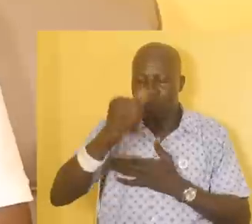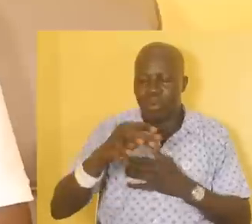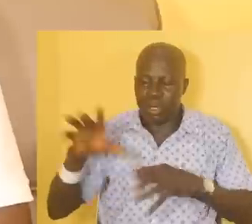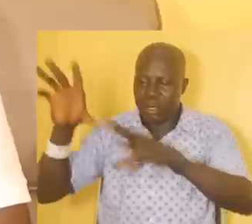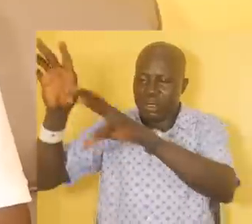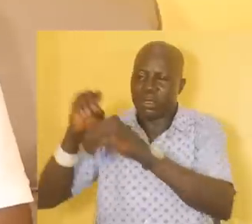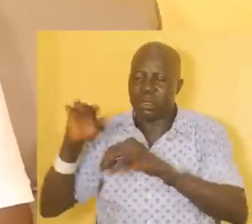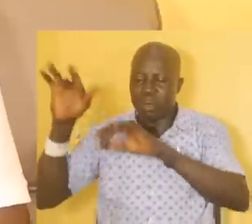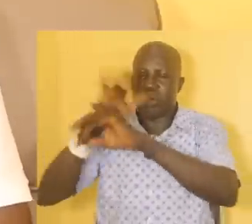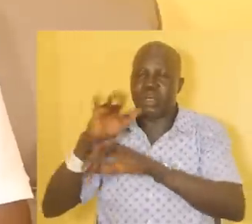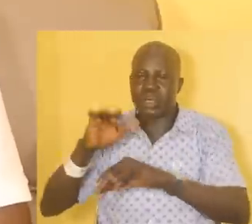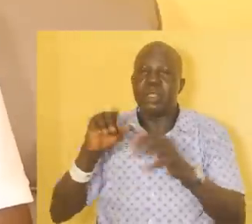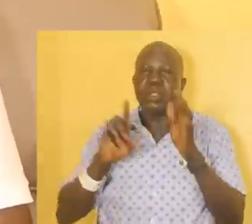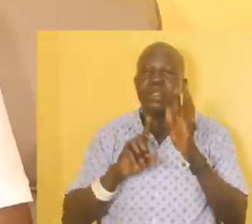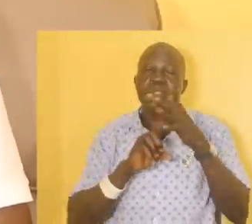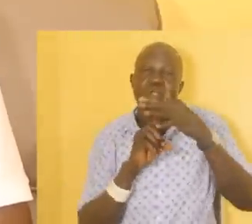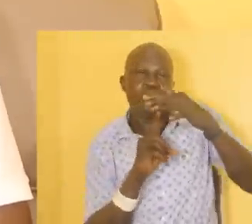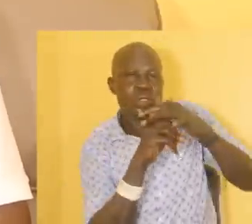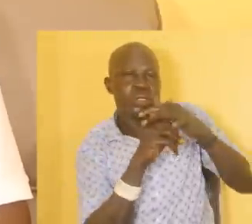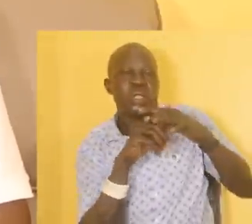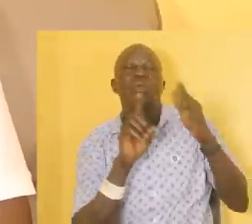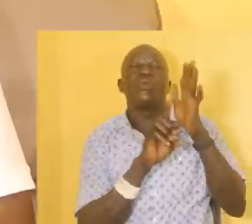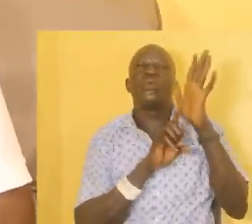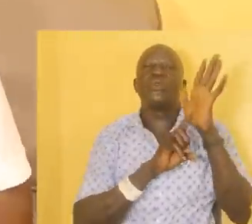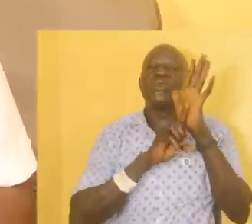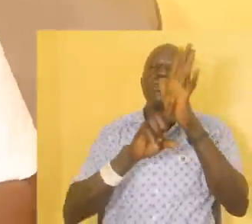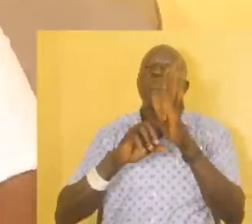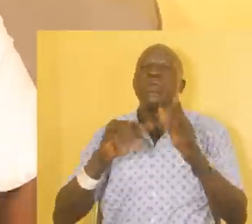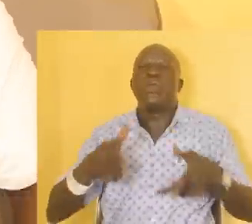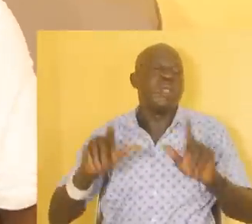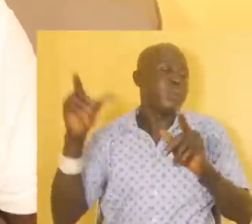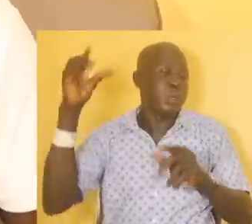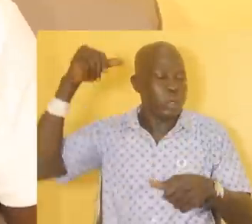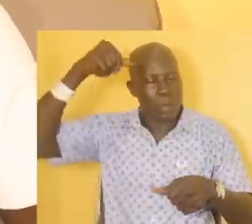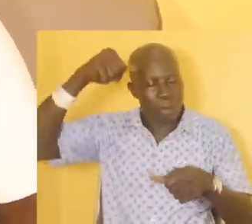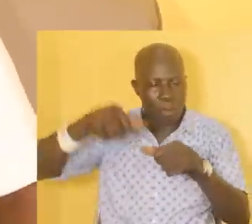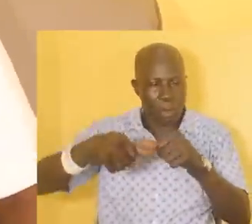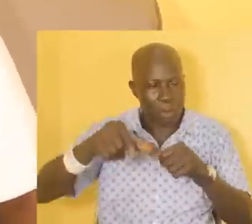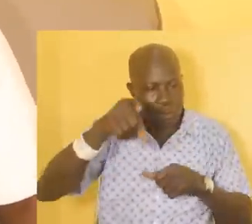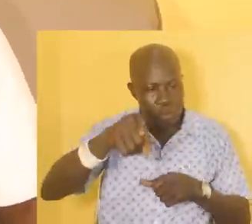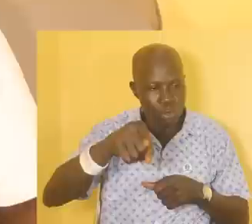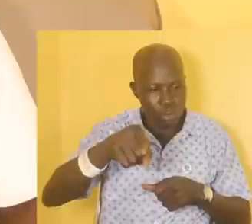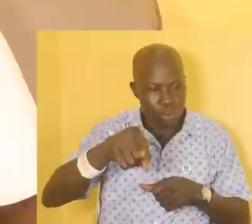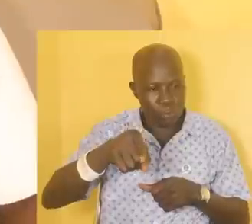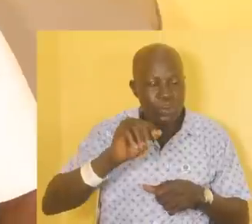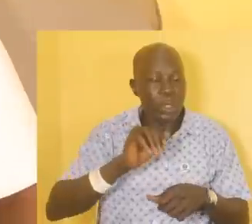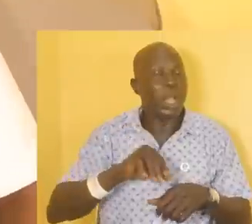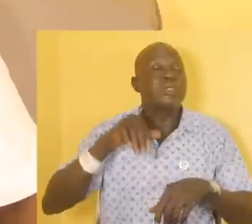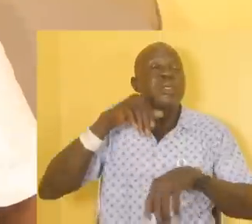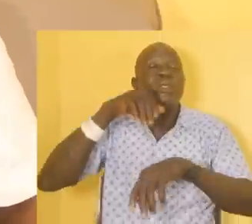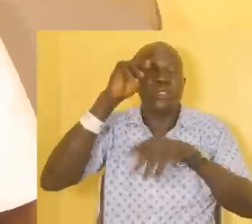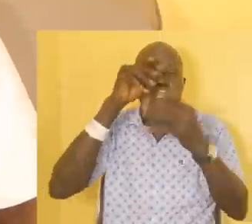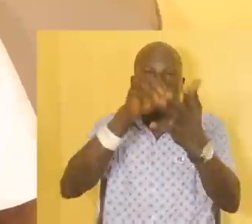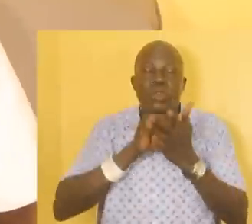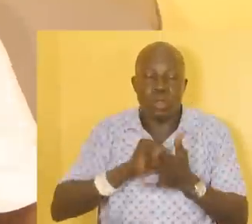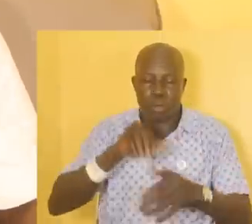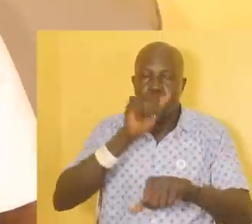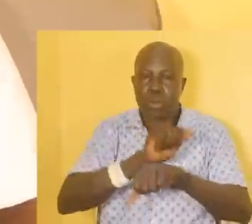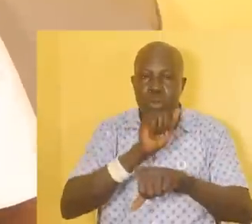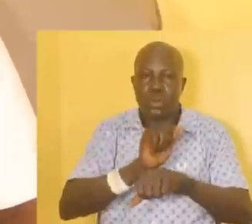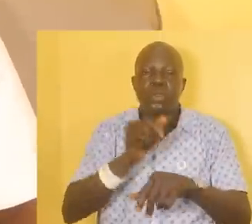Ah, hey! In our water. Ah, hey! Let me remind you. I said the owner of the job